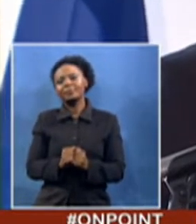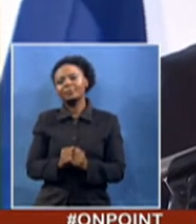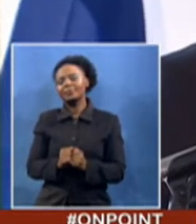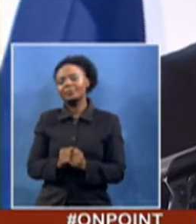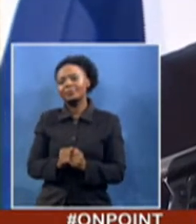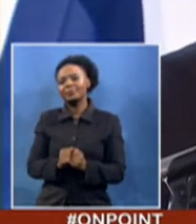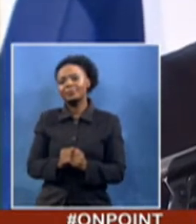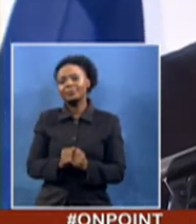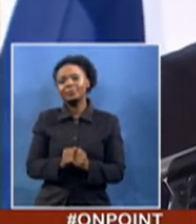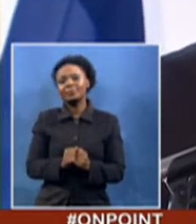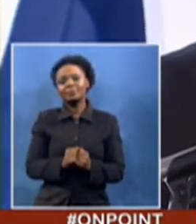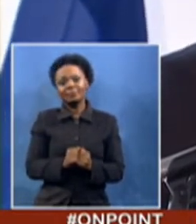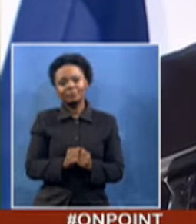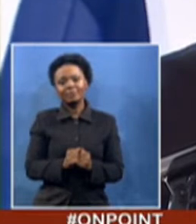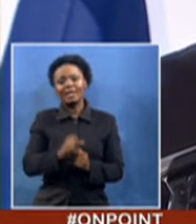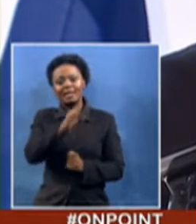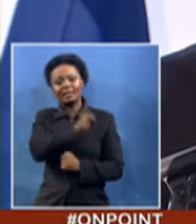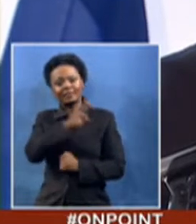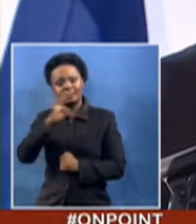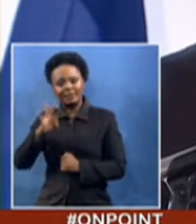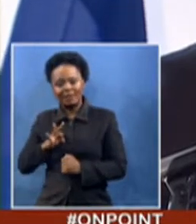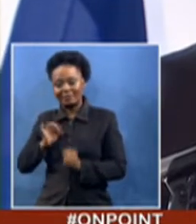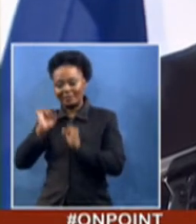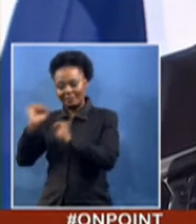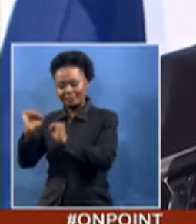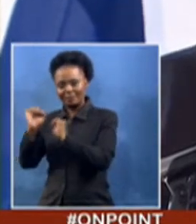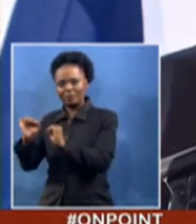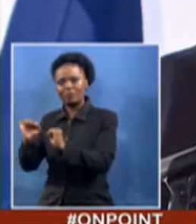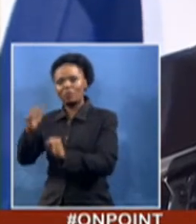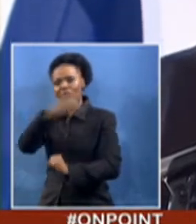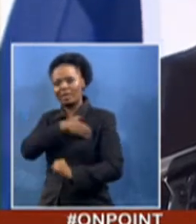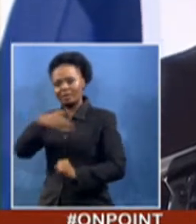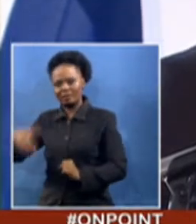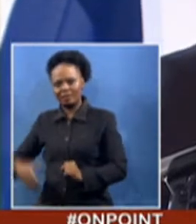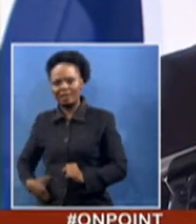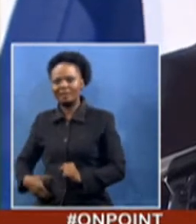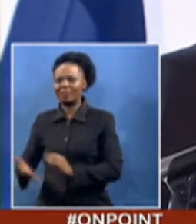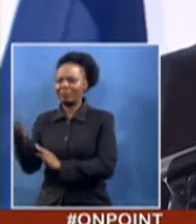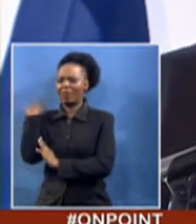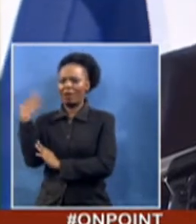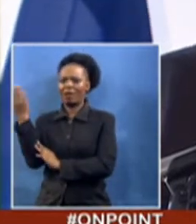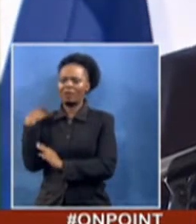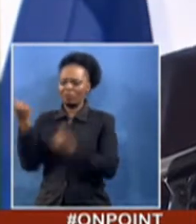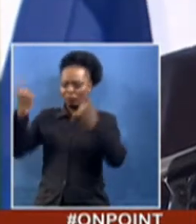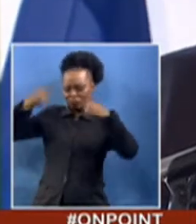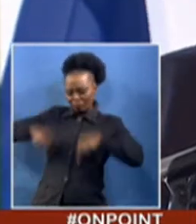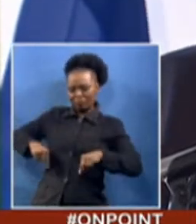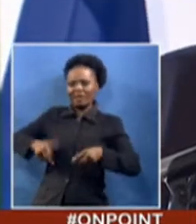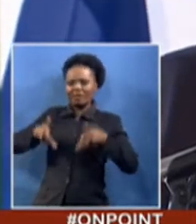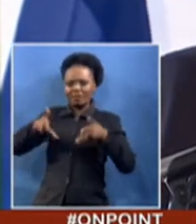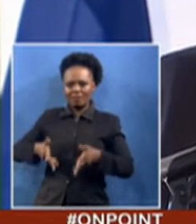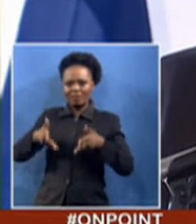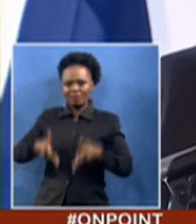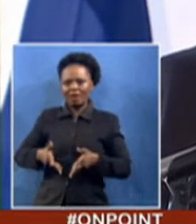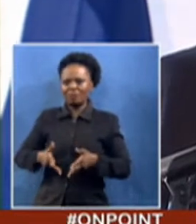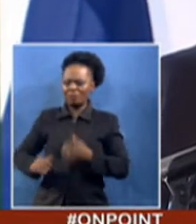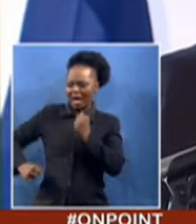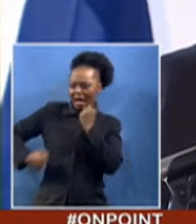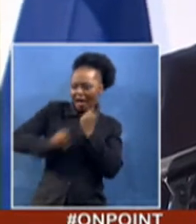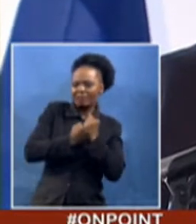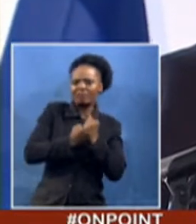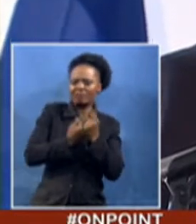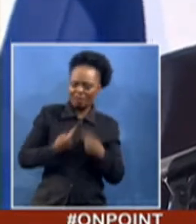You send your staff, President, long time before this. They assisted